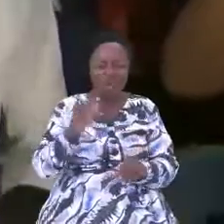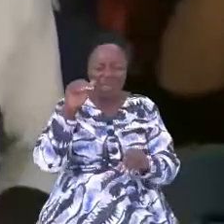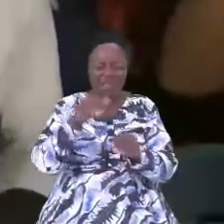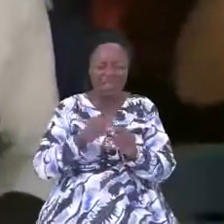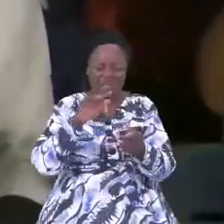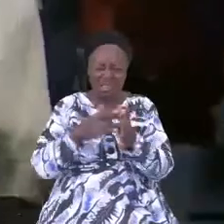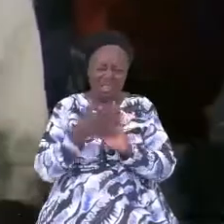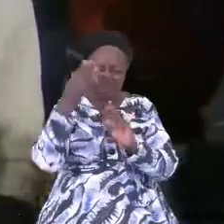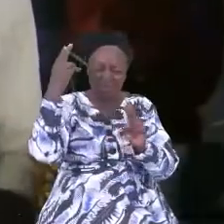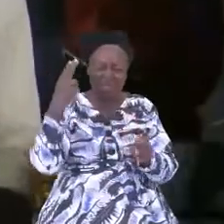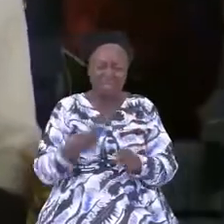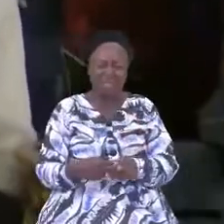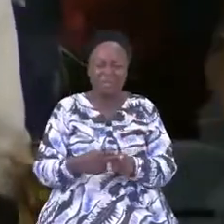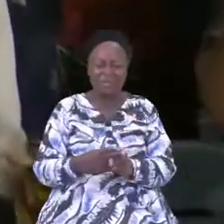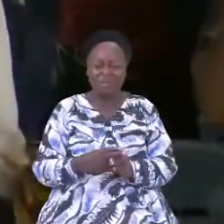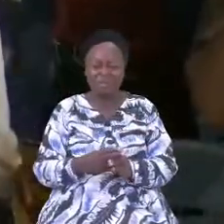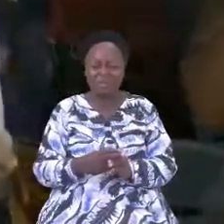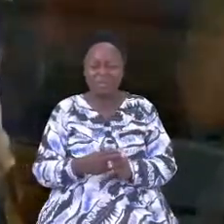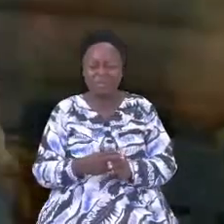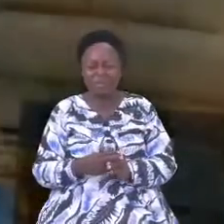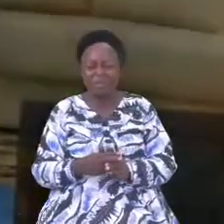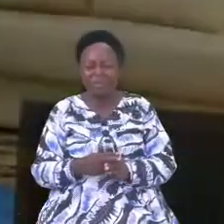name.